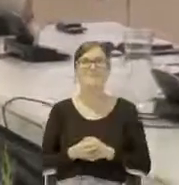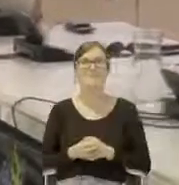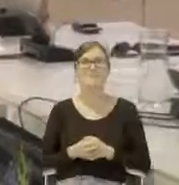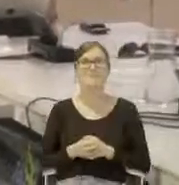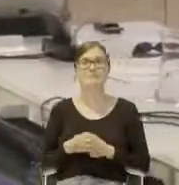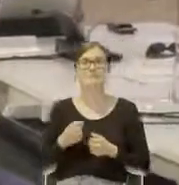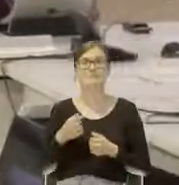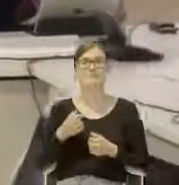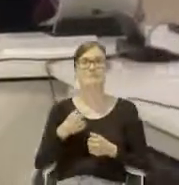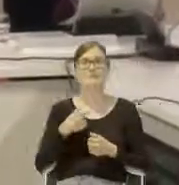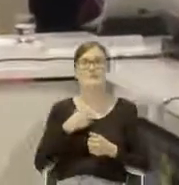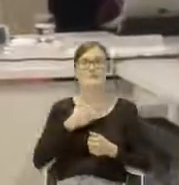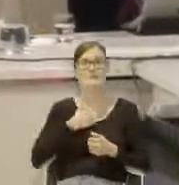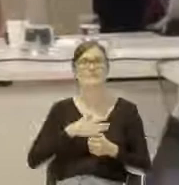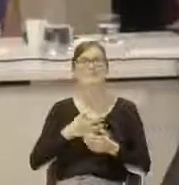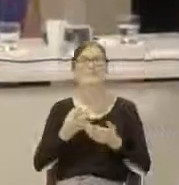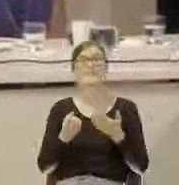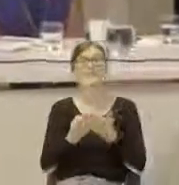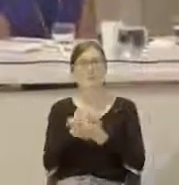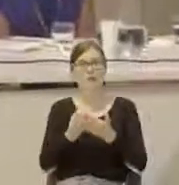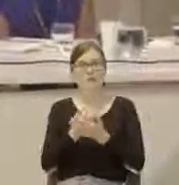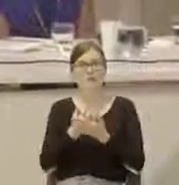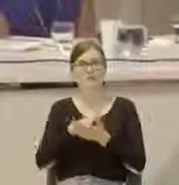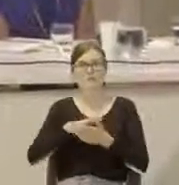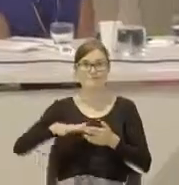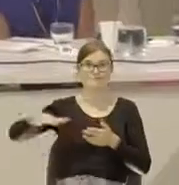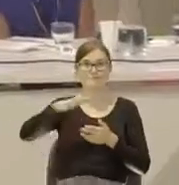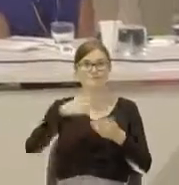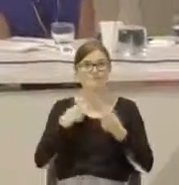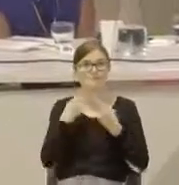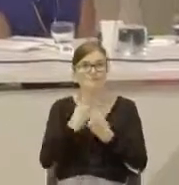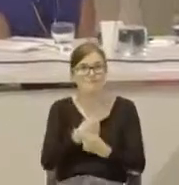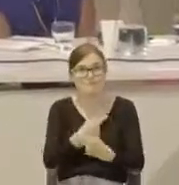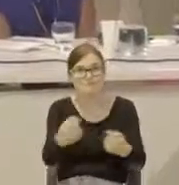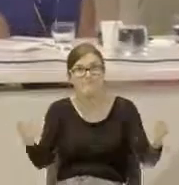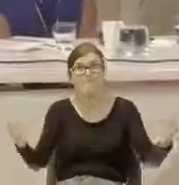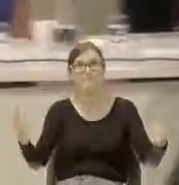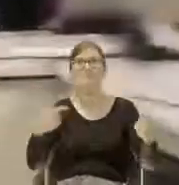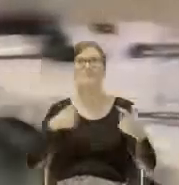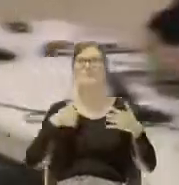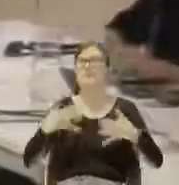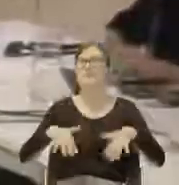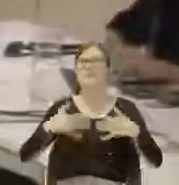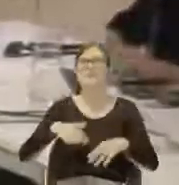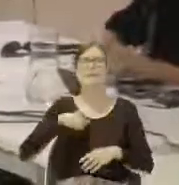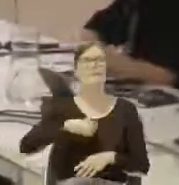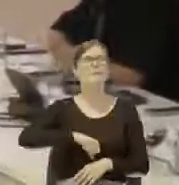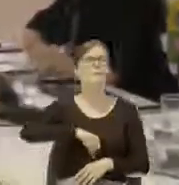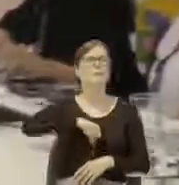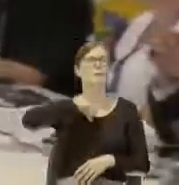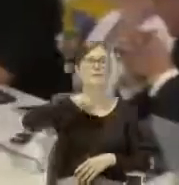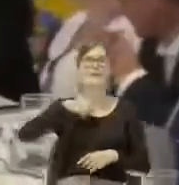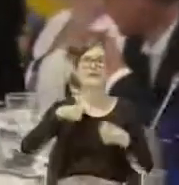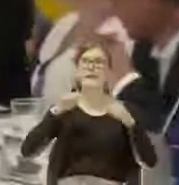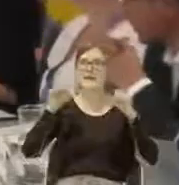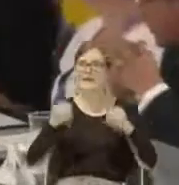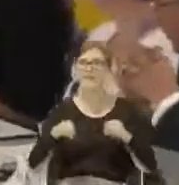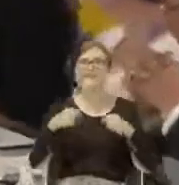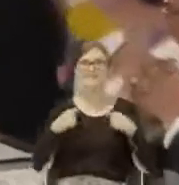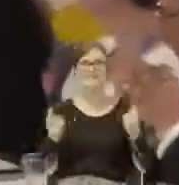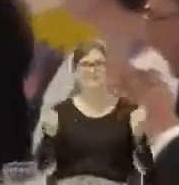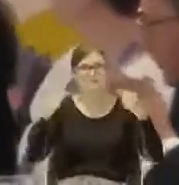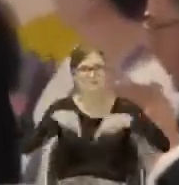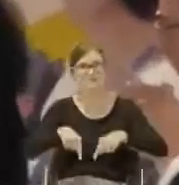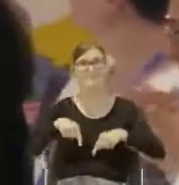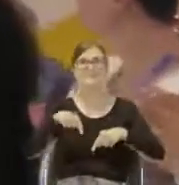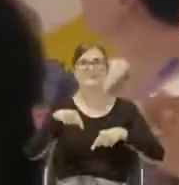It is a pleasure and an honor for me to contribute to this World Assembly of Local and Regional Governments here at the 11th